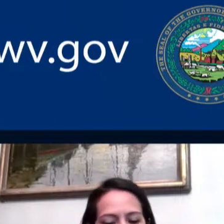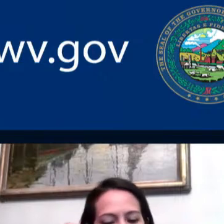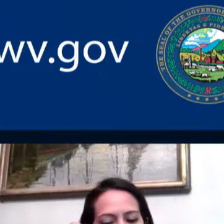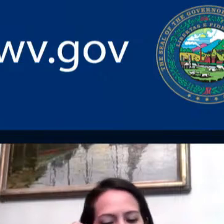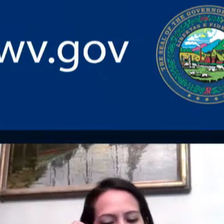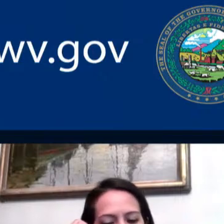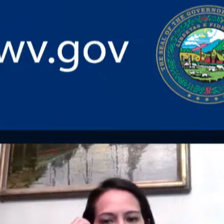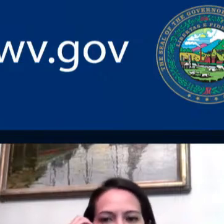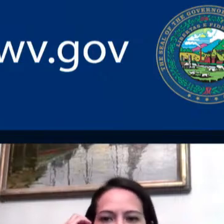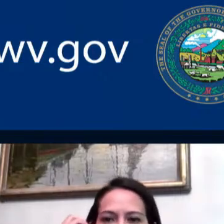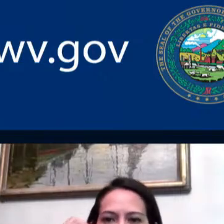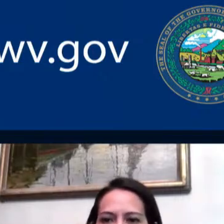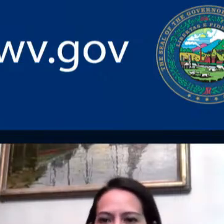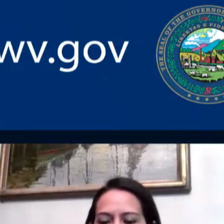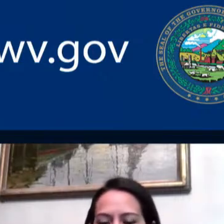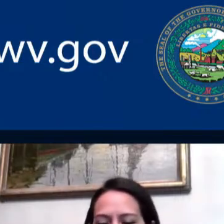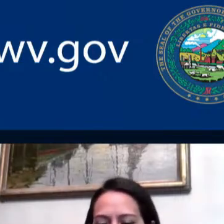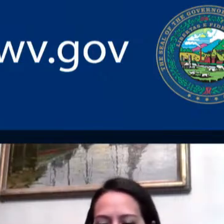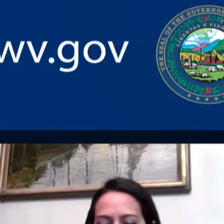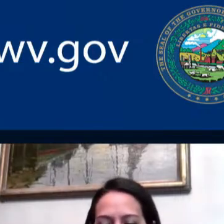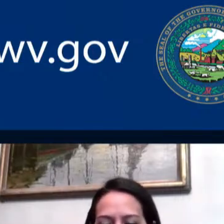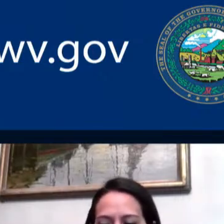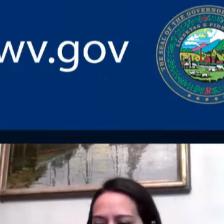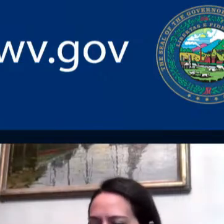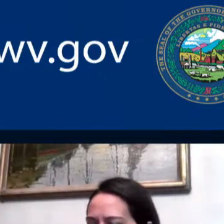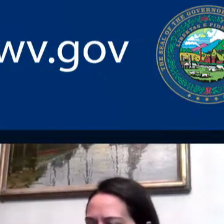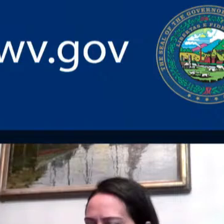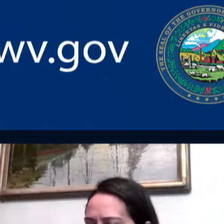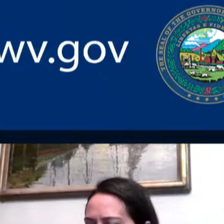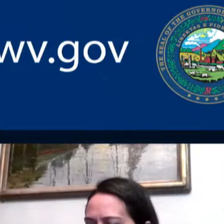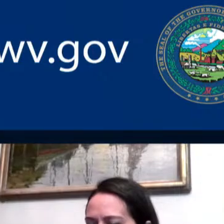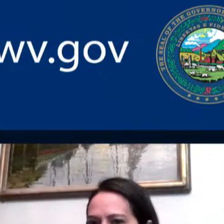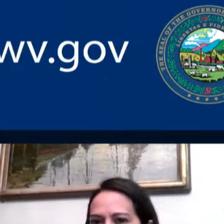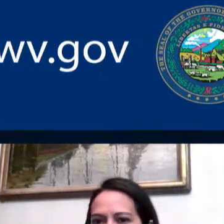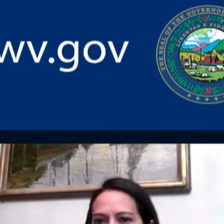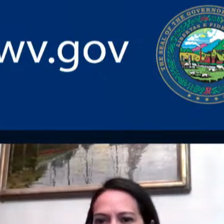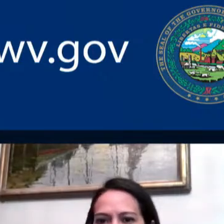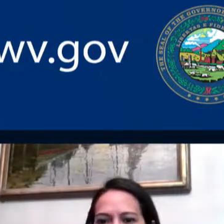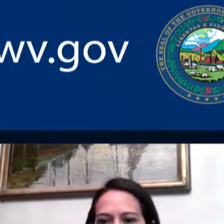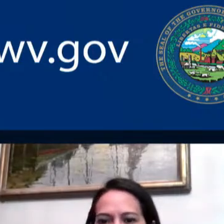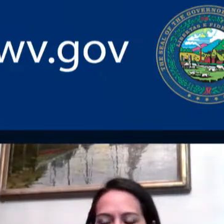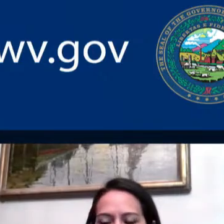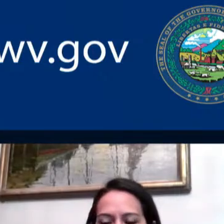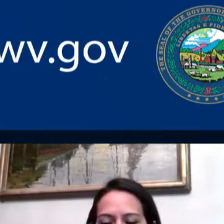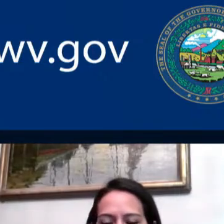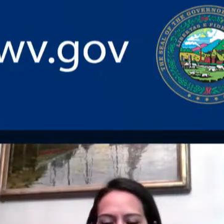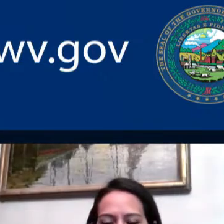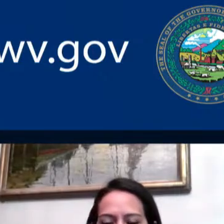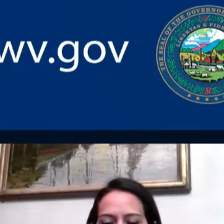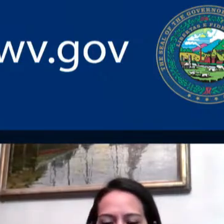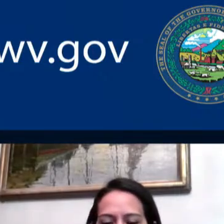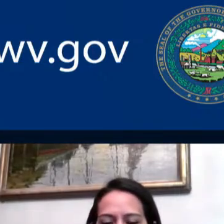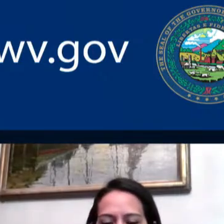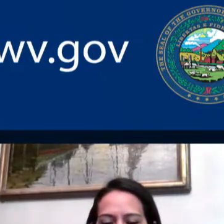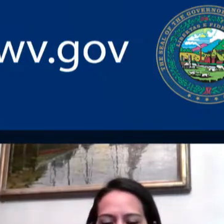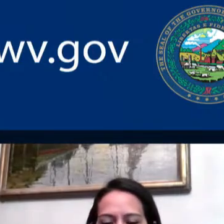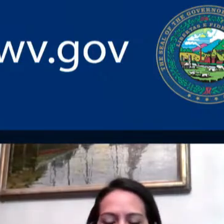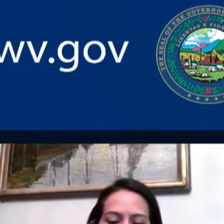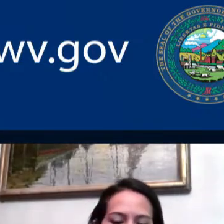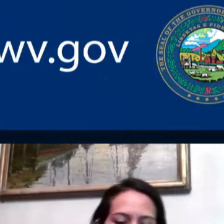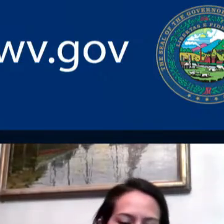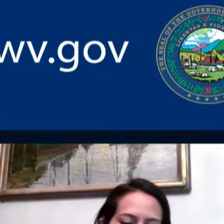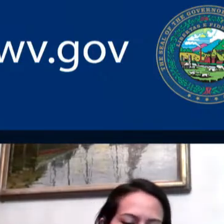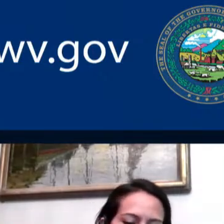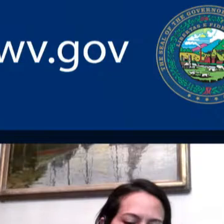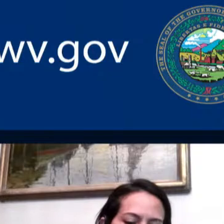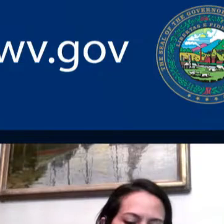went through a period where they cut back on the monoclonal antibodies as a recommendation. I wanted to know is